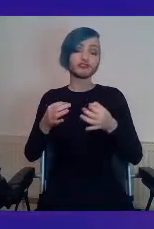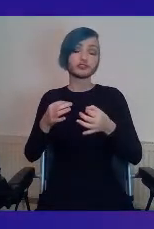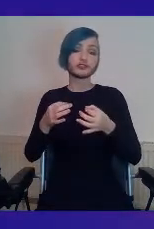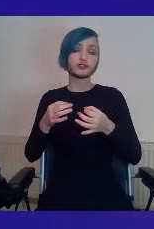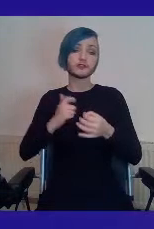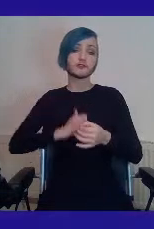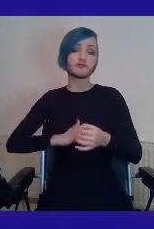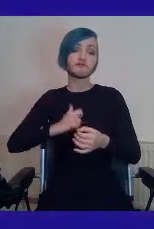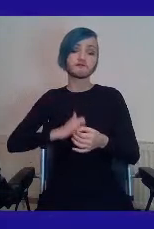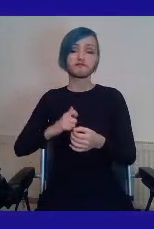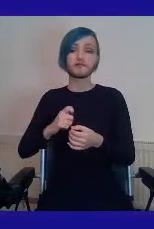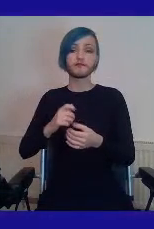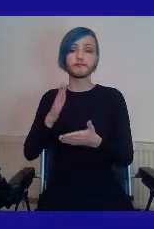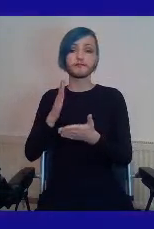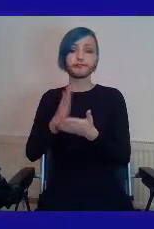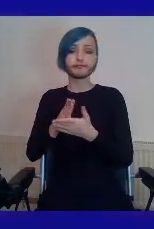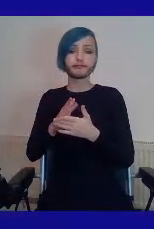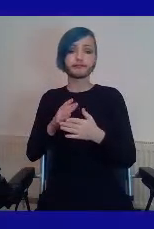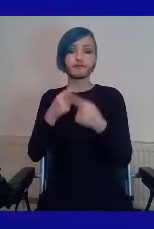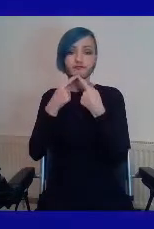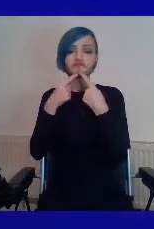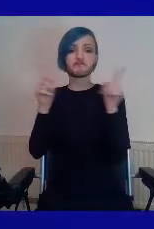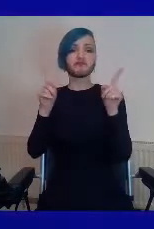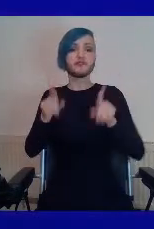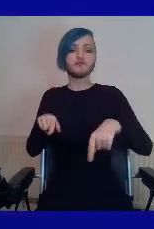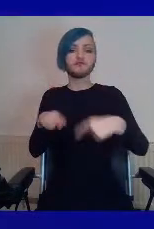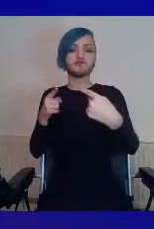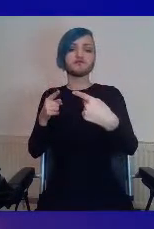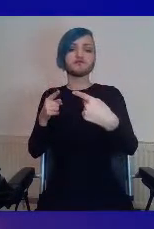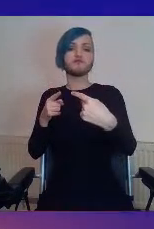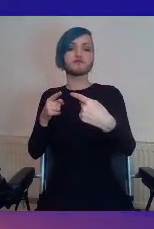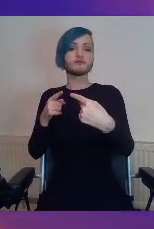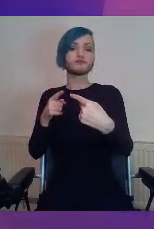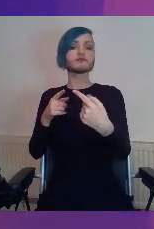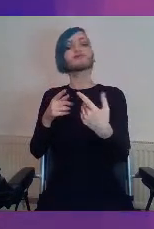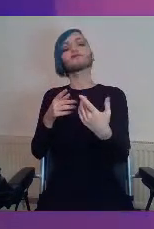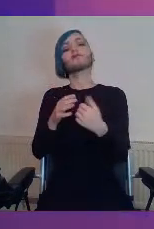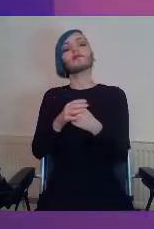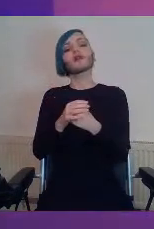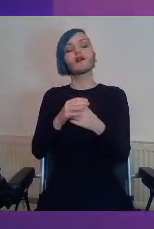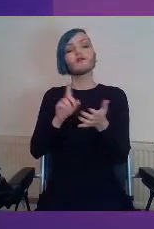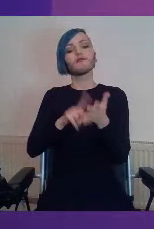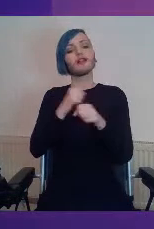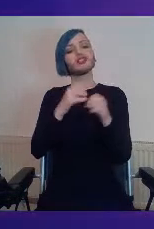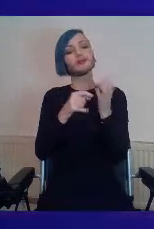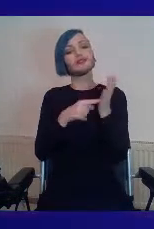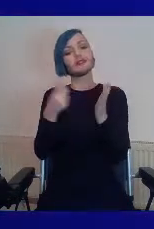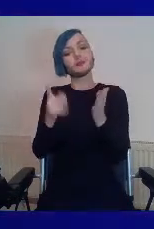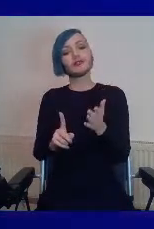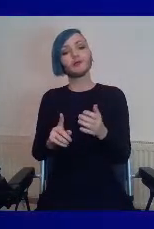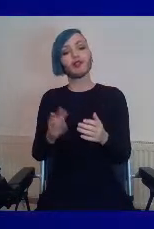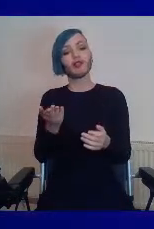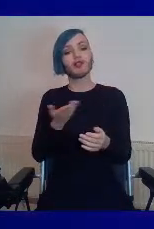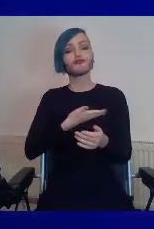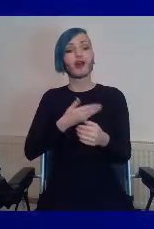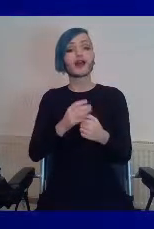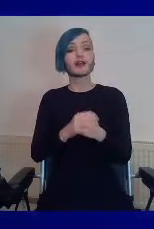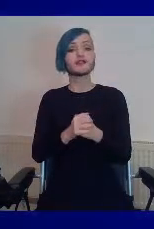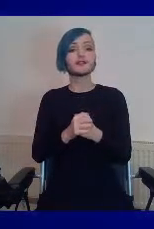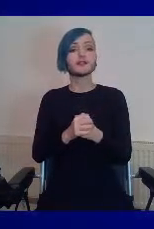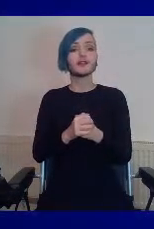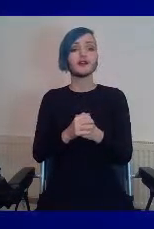plus people. We have these conservative parties, and they are trying step by